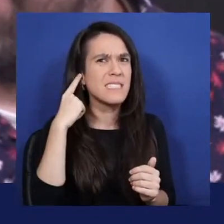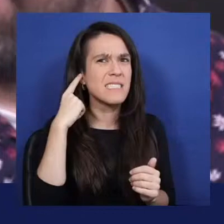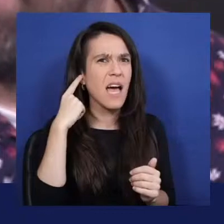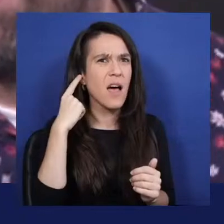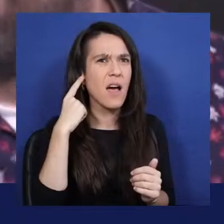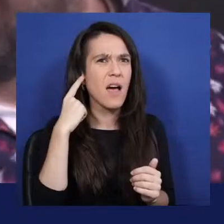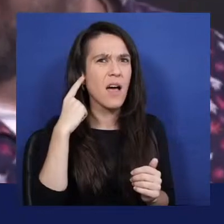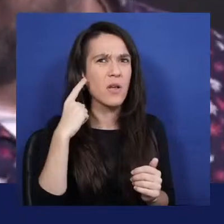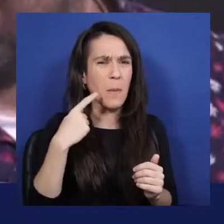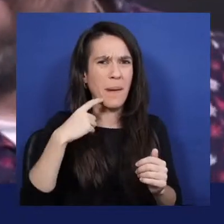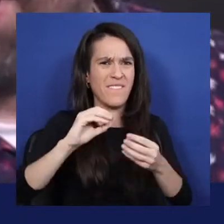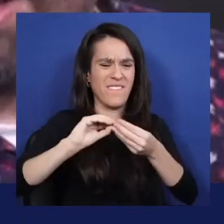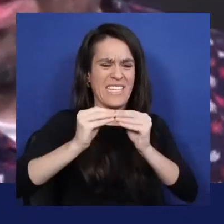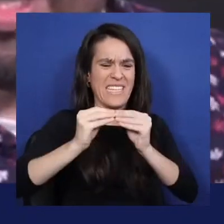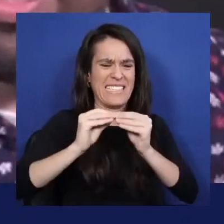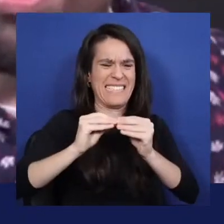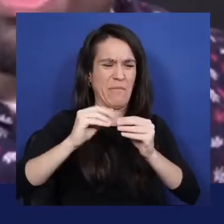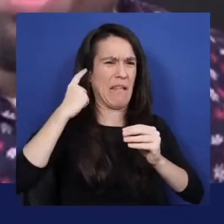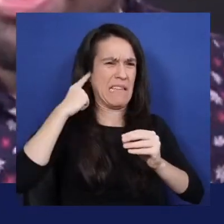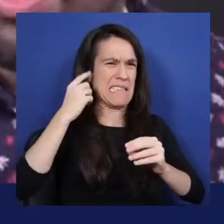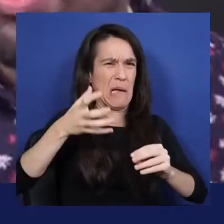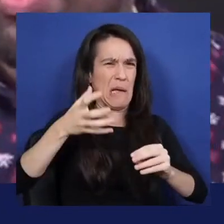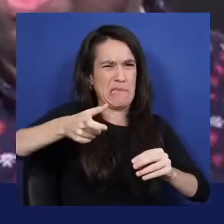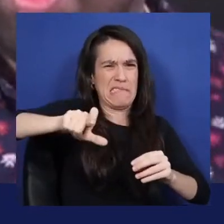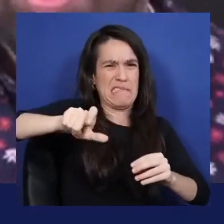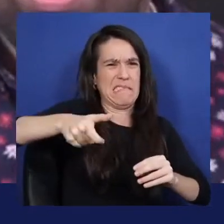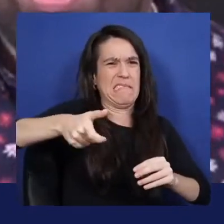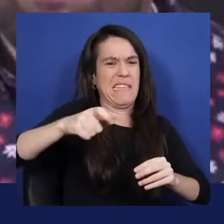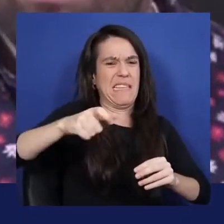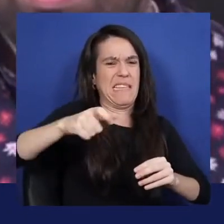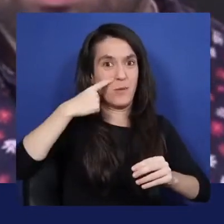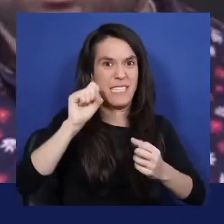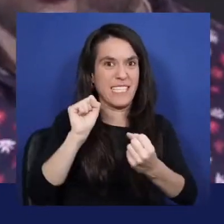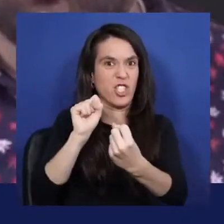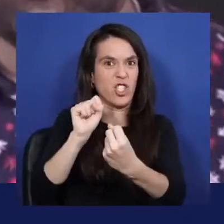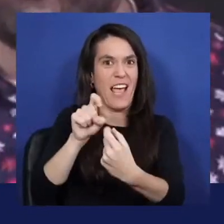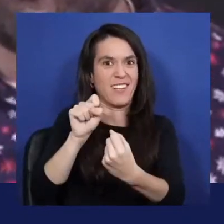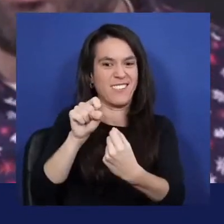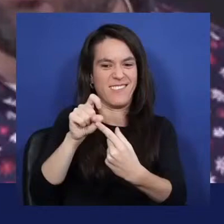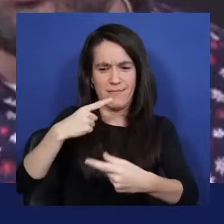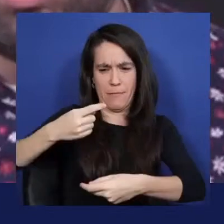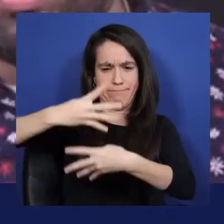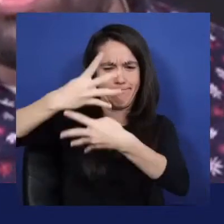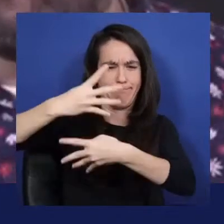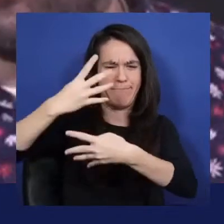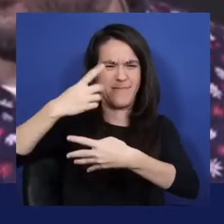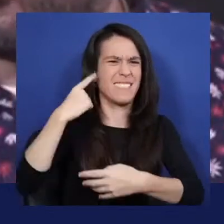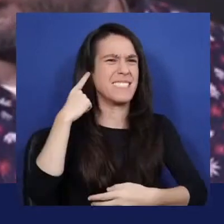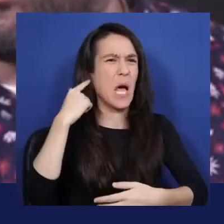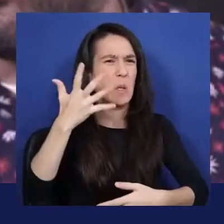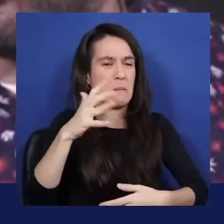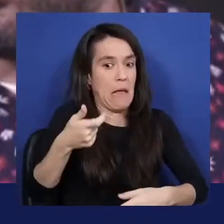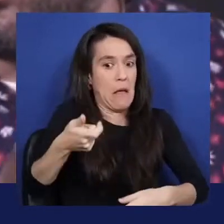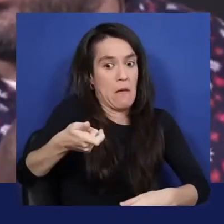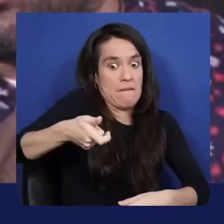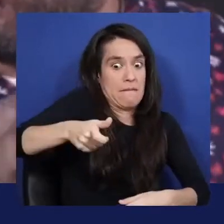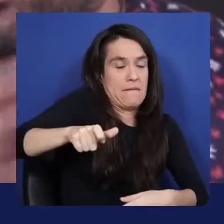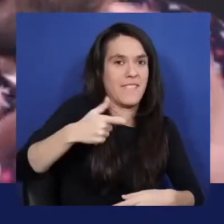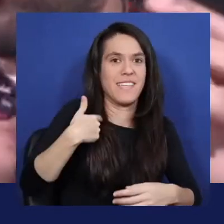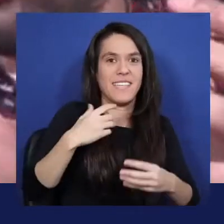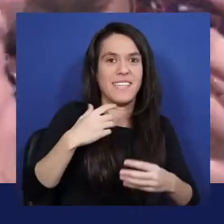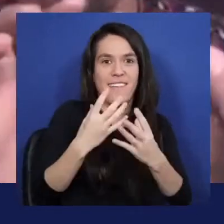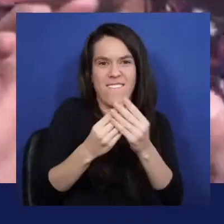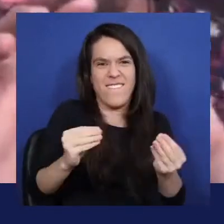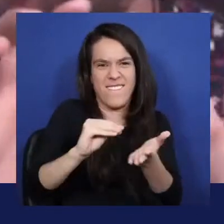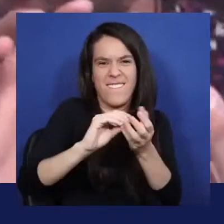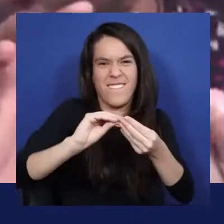fixing it. So thank you for all. I'm looking at the chat, making sure. So the question I have for you is,